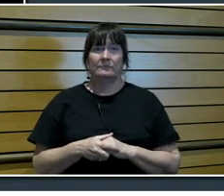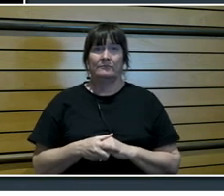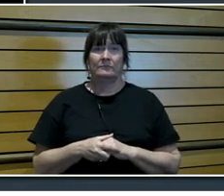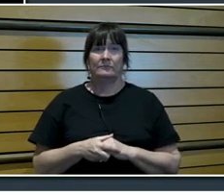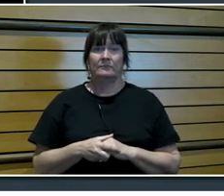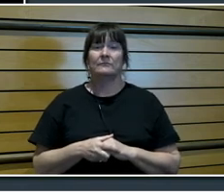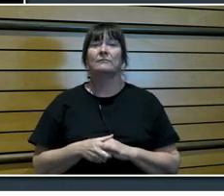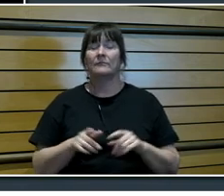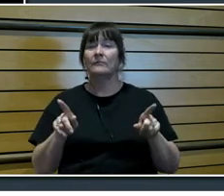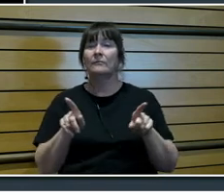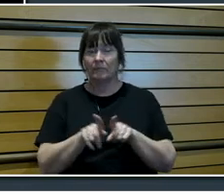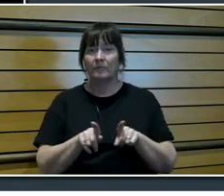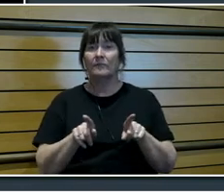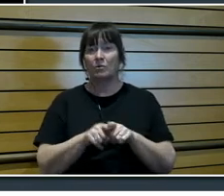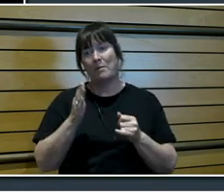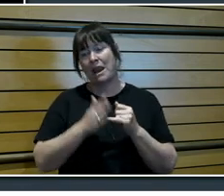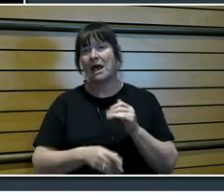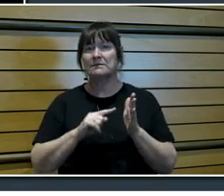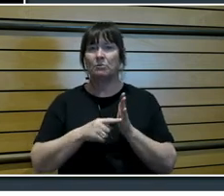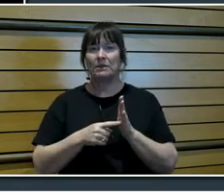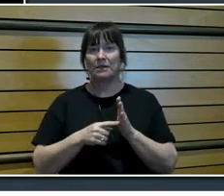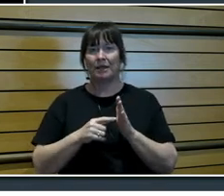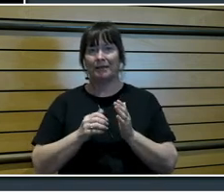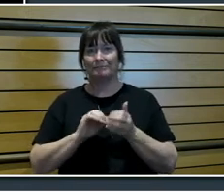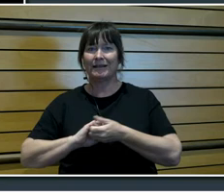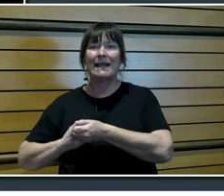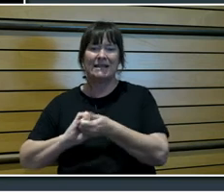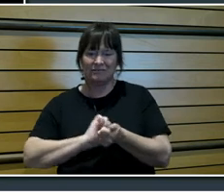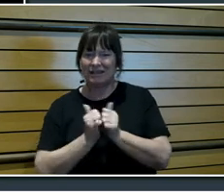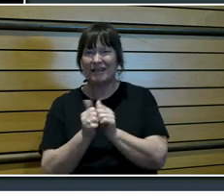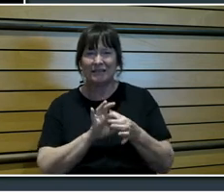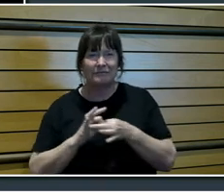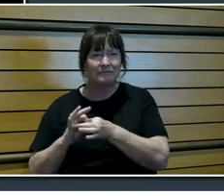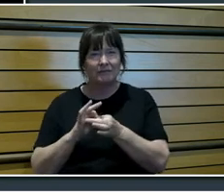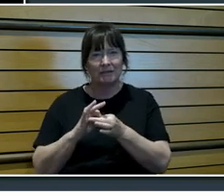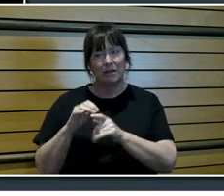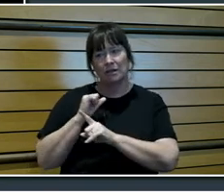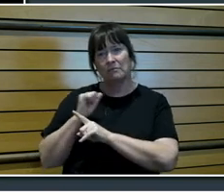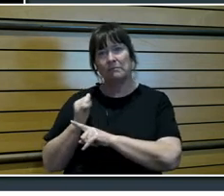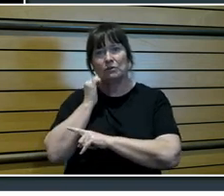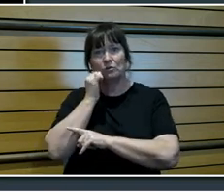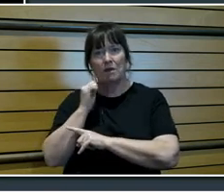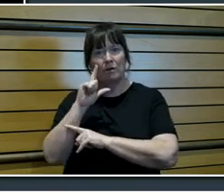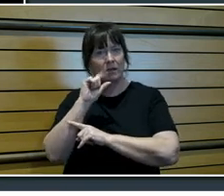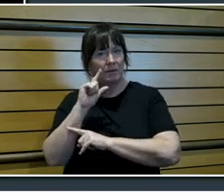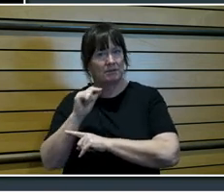The other point I wanted to make, and the last point, is a collective commitment to Māori capacity building.